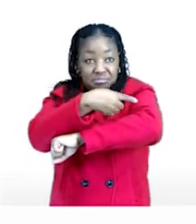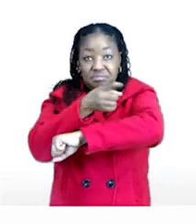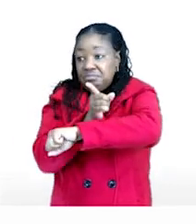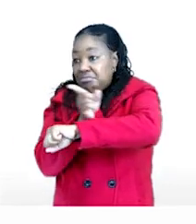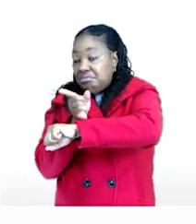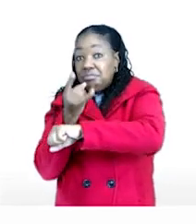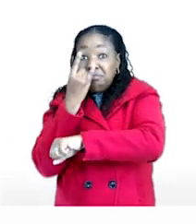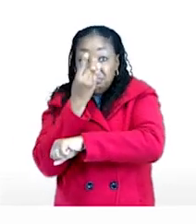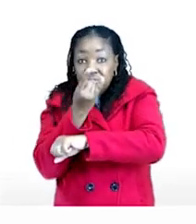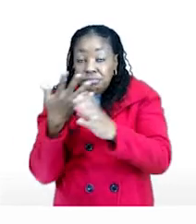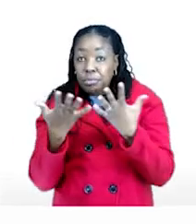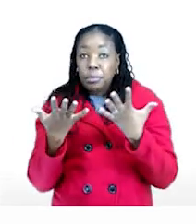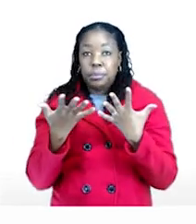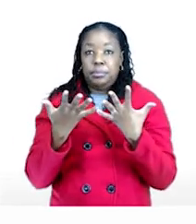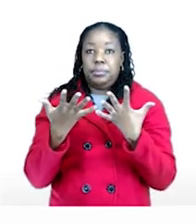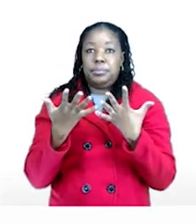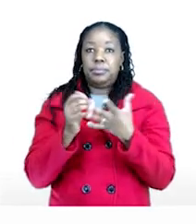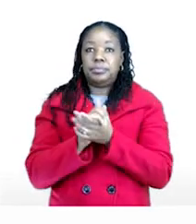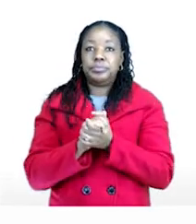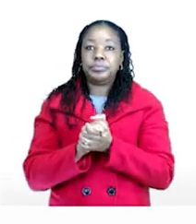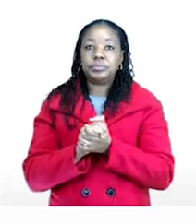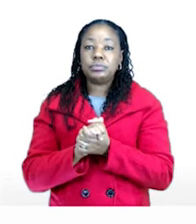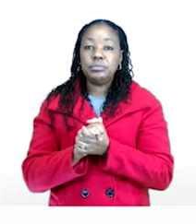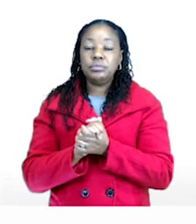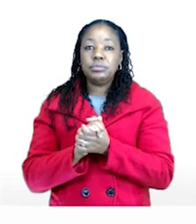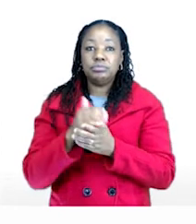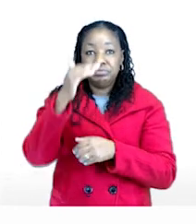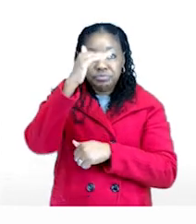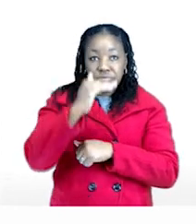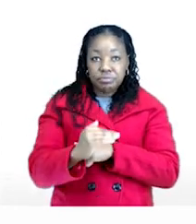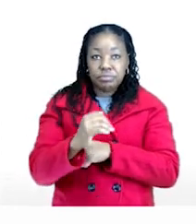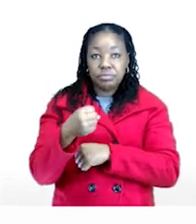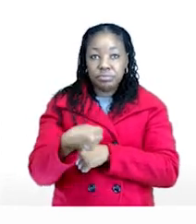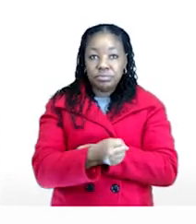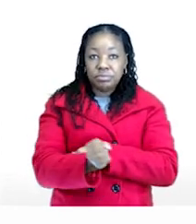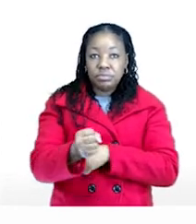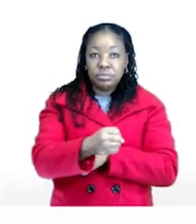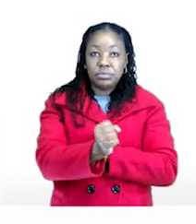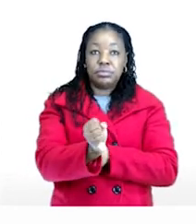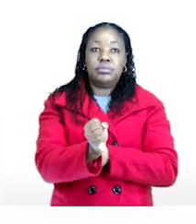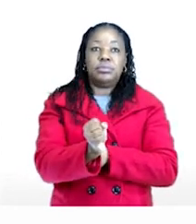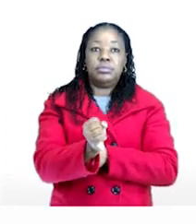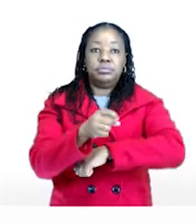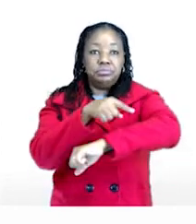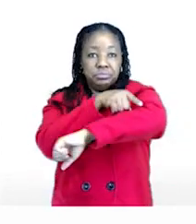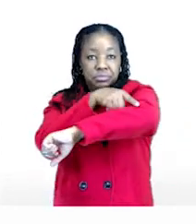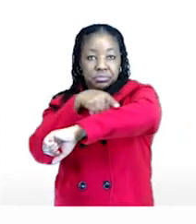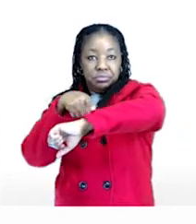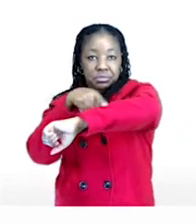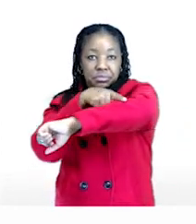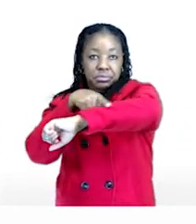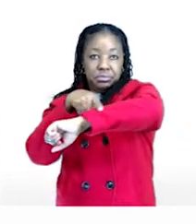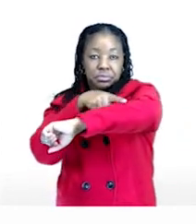is facing. Let's move over to the second row. In the second row, there is a snake